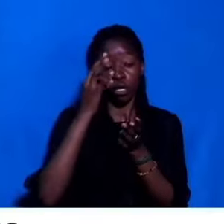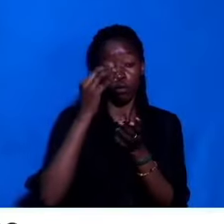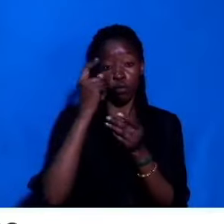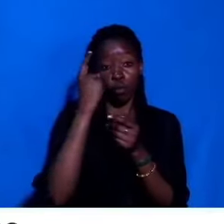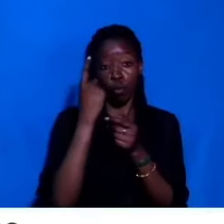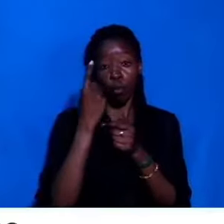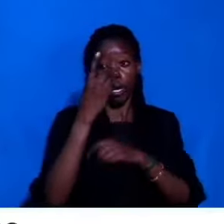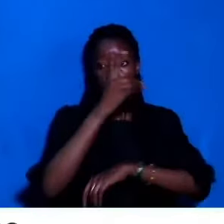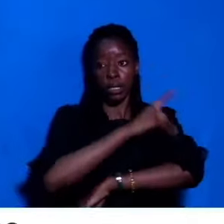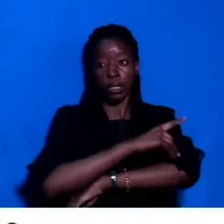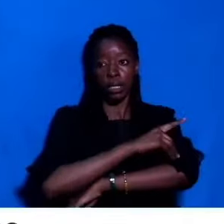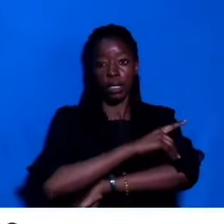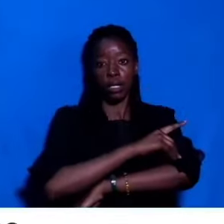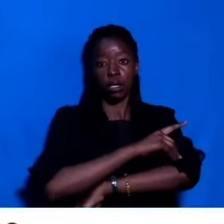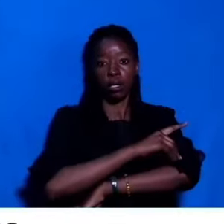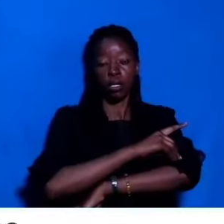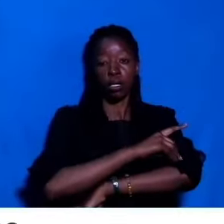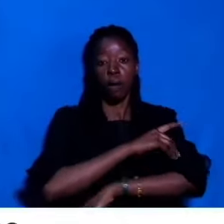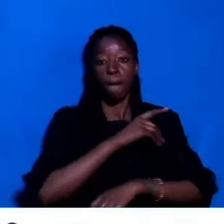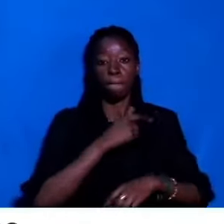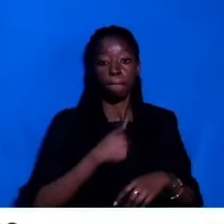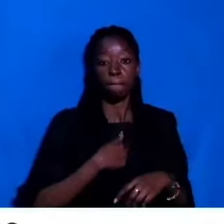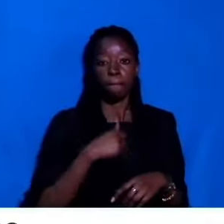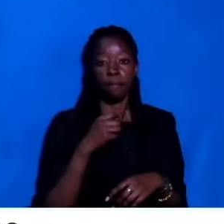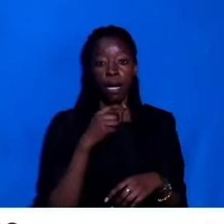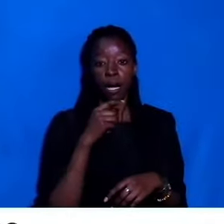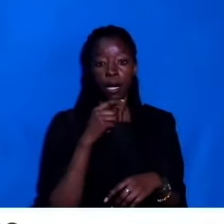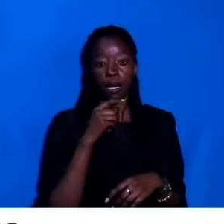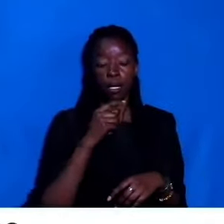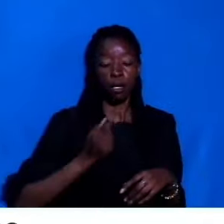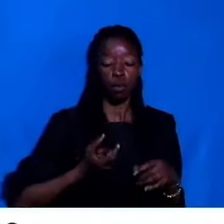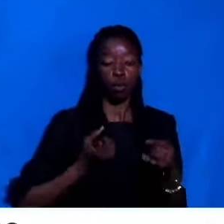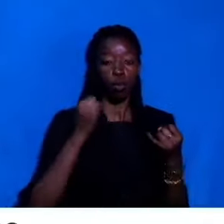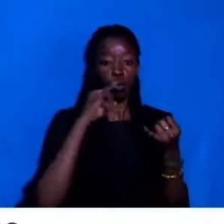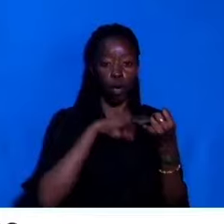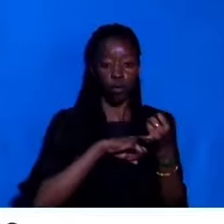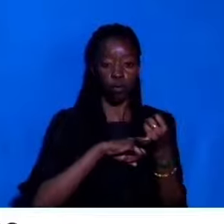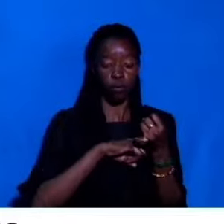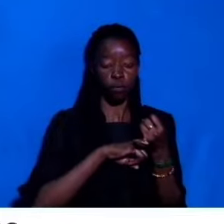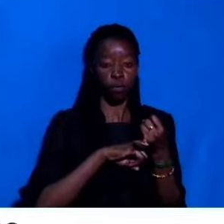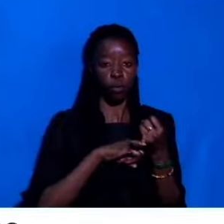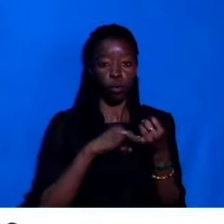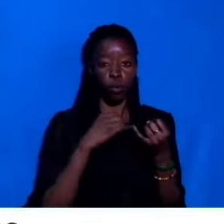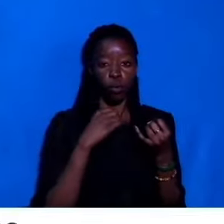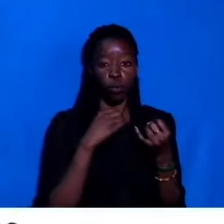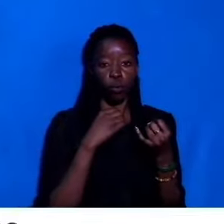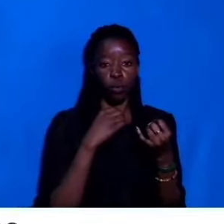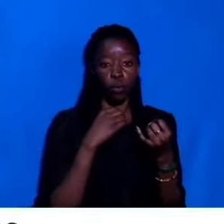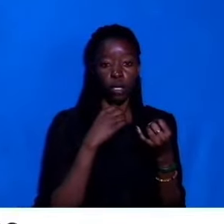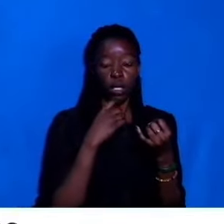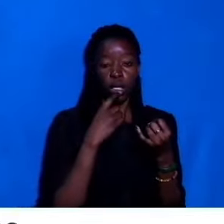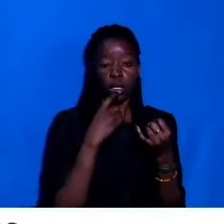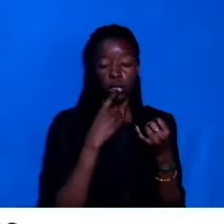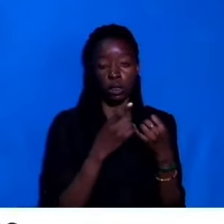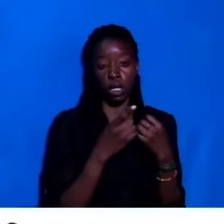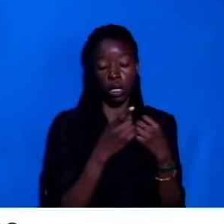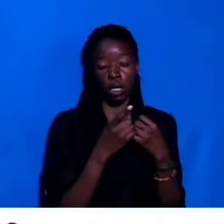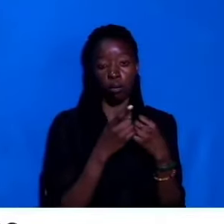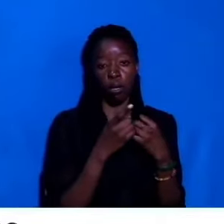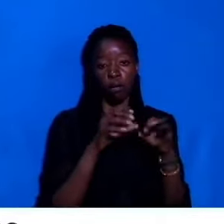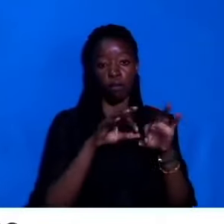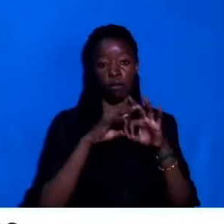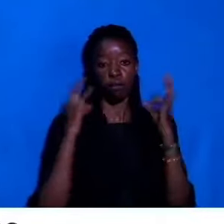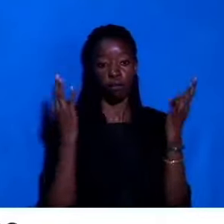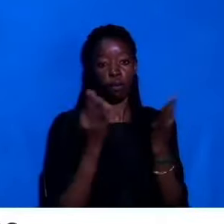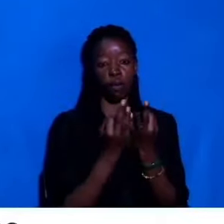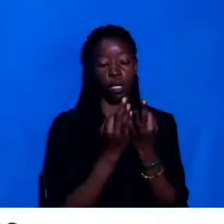will summon my children, my sons, and my and my daughter at the end of a meal in the evening. Say, replenish your